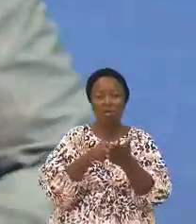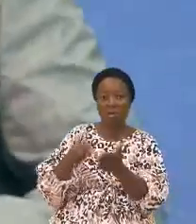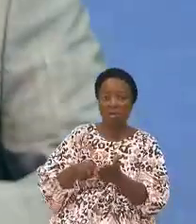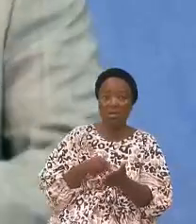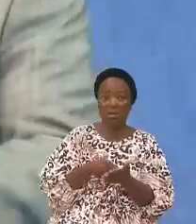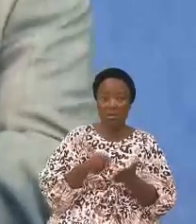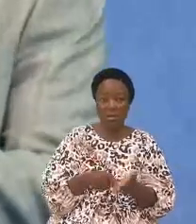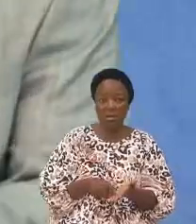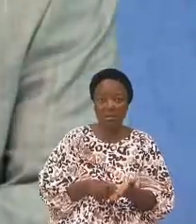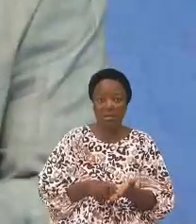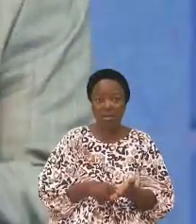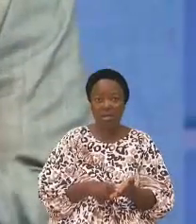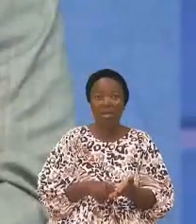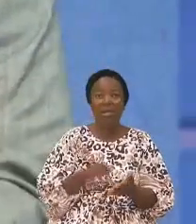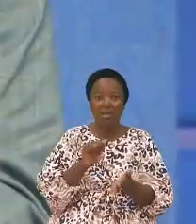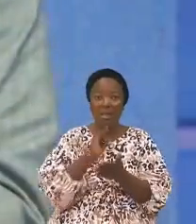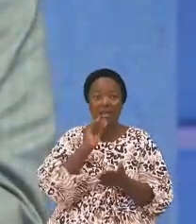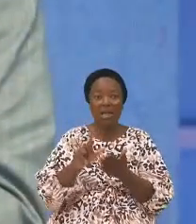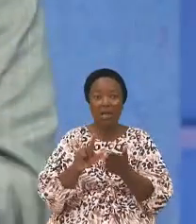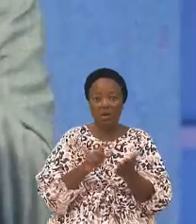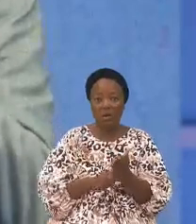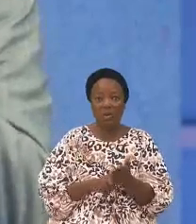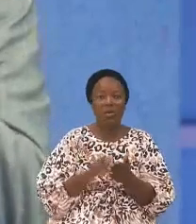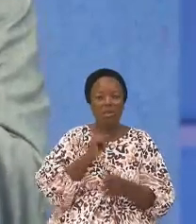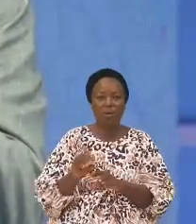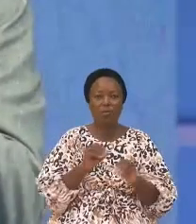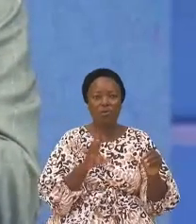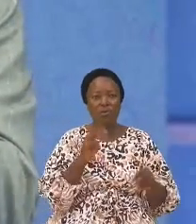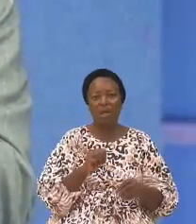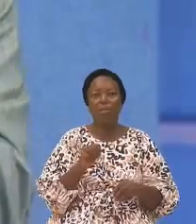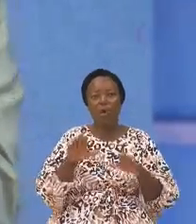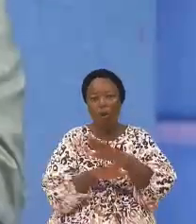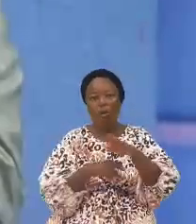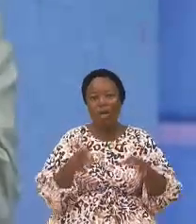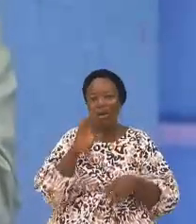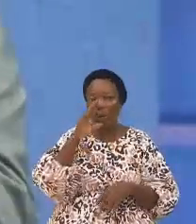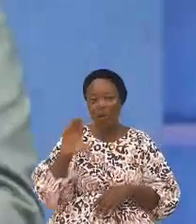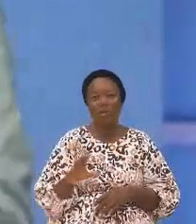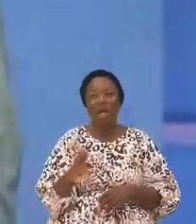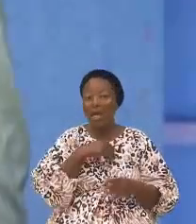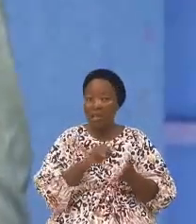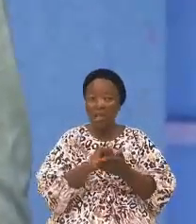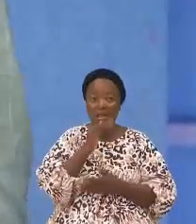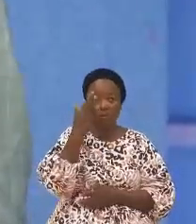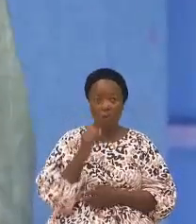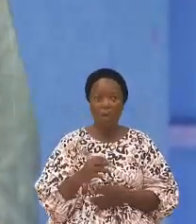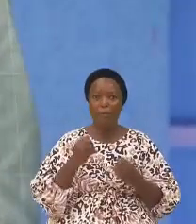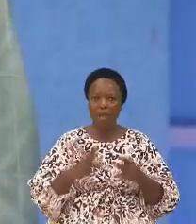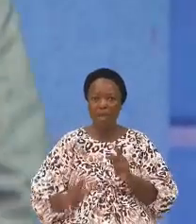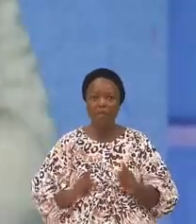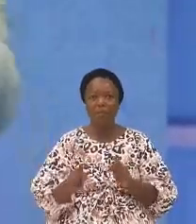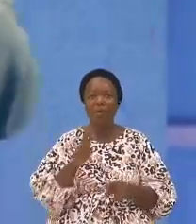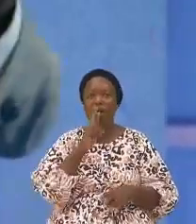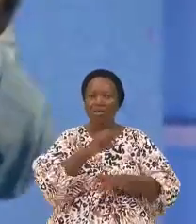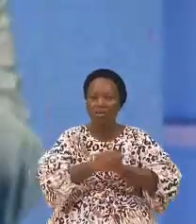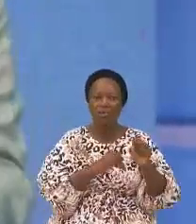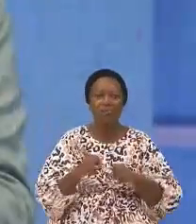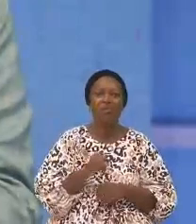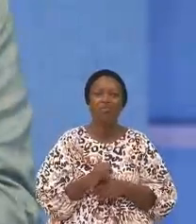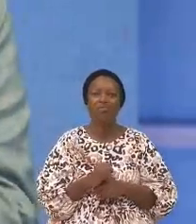stranger, that does this, that's their law, they'll put them under a curse. And